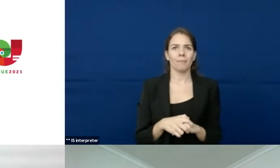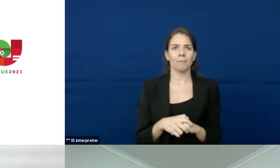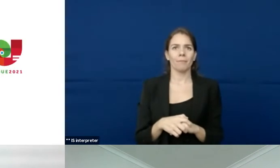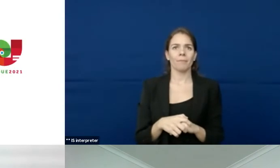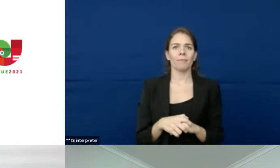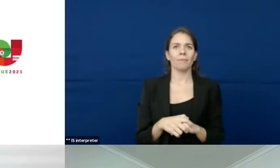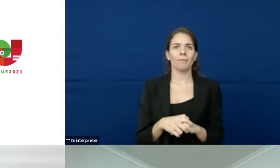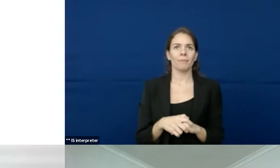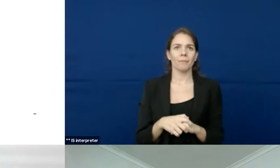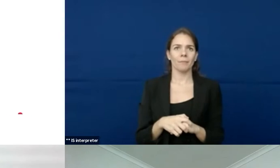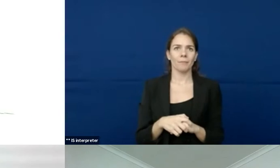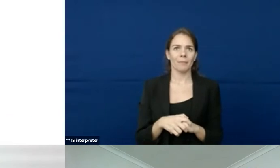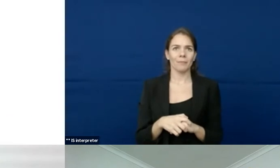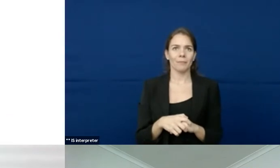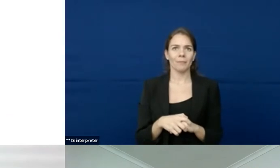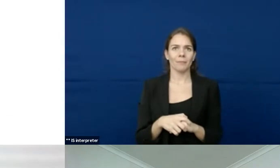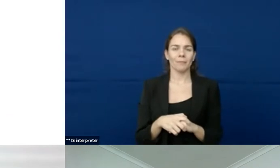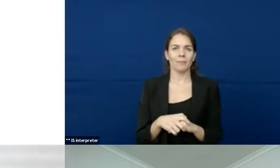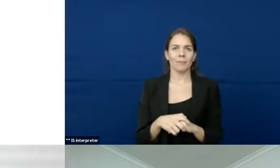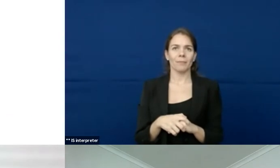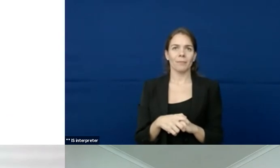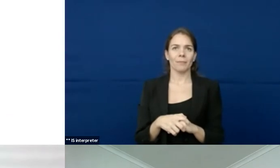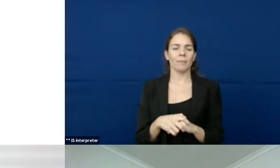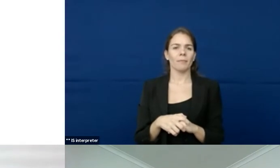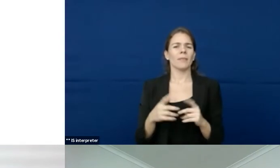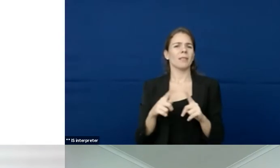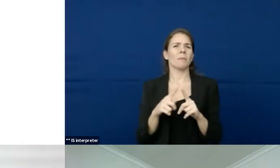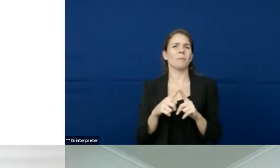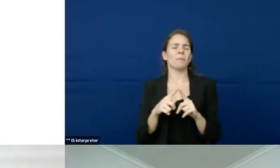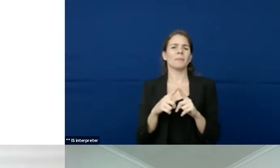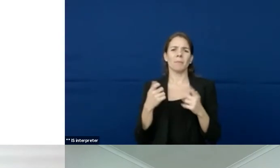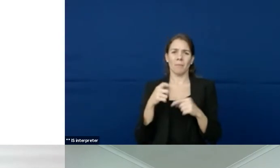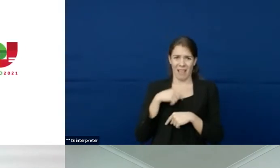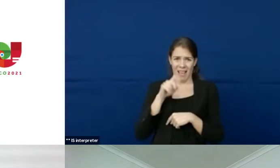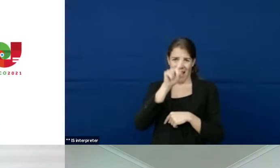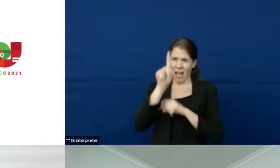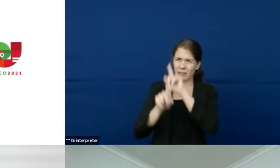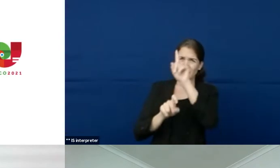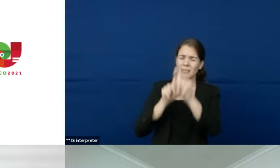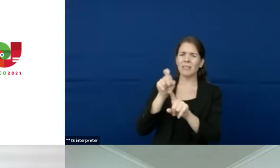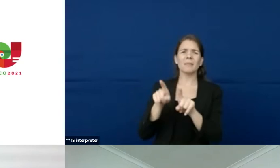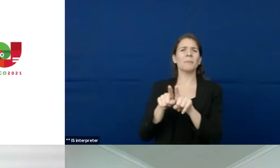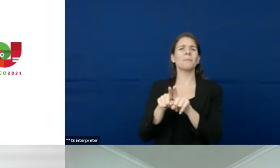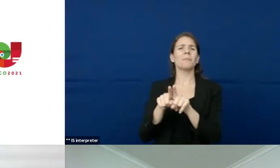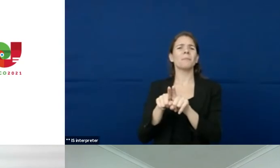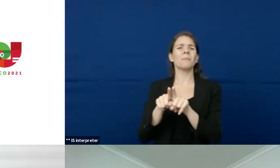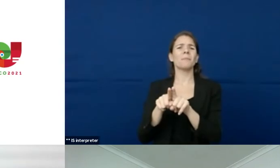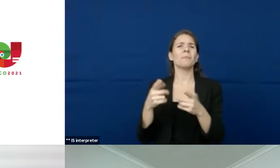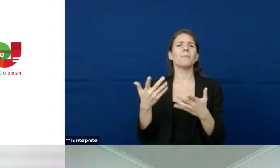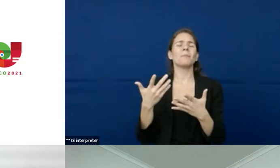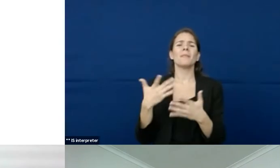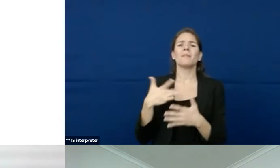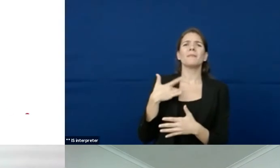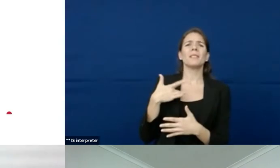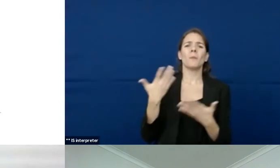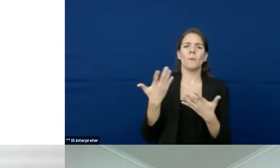previous panelists asked. If we're doing all of these things and think we're doing them right, why is it that 2 decades,